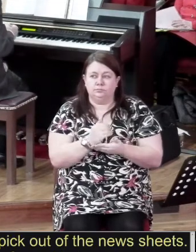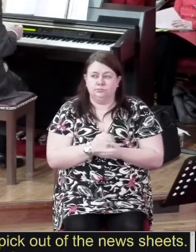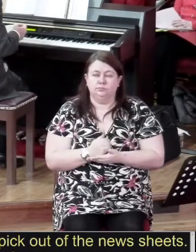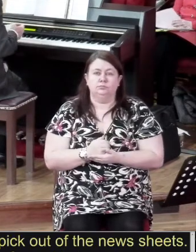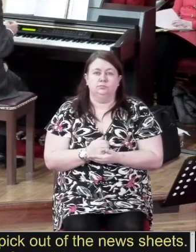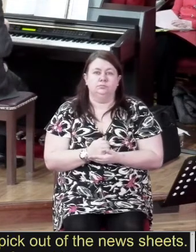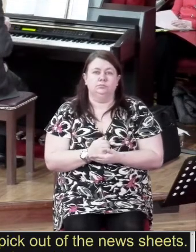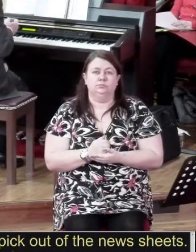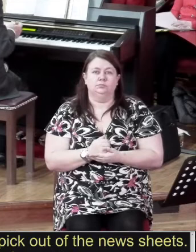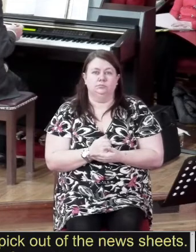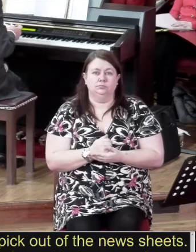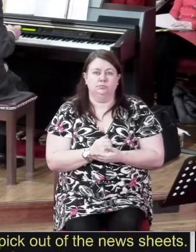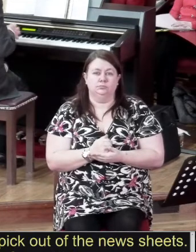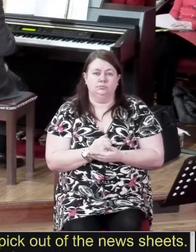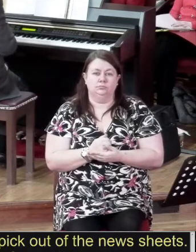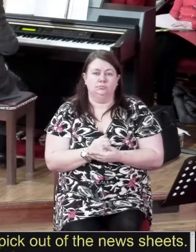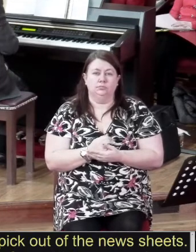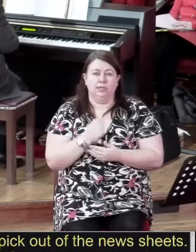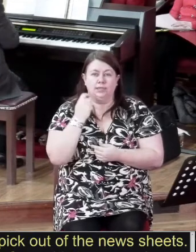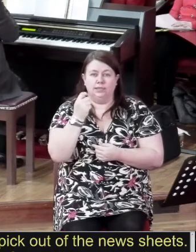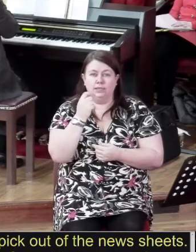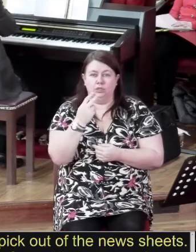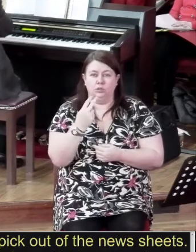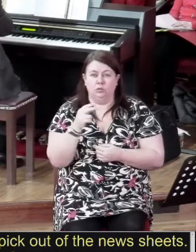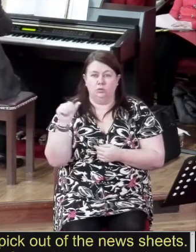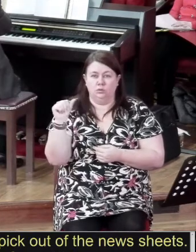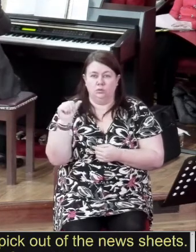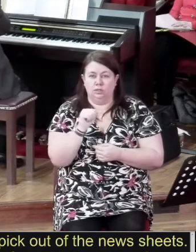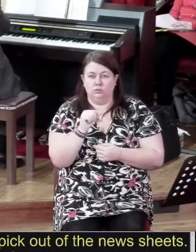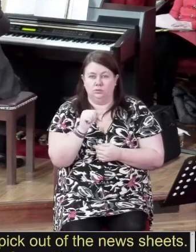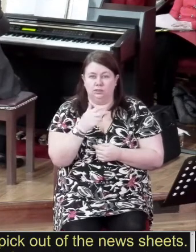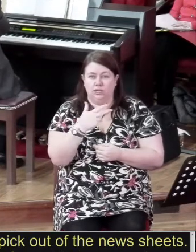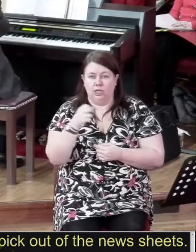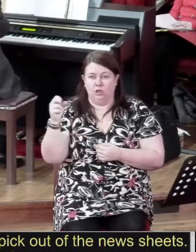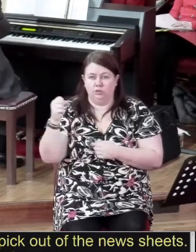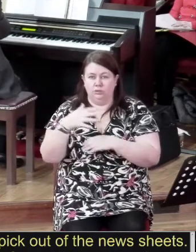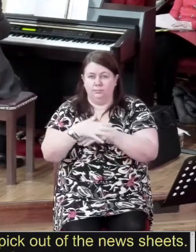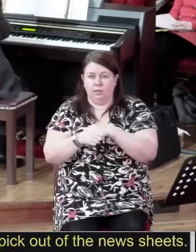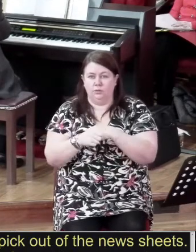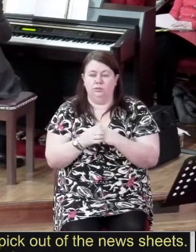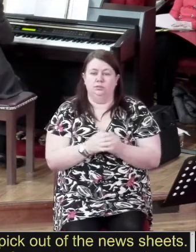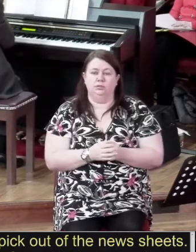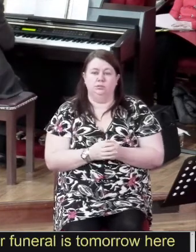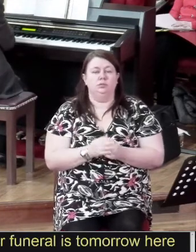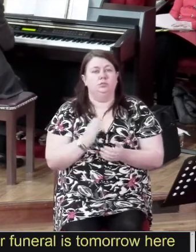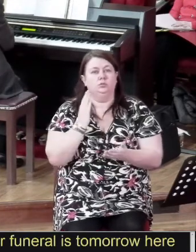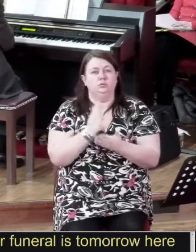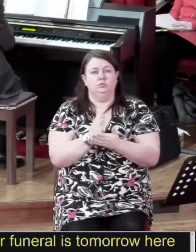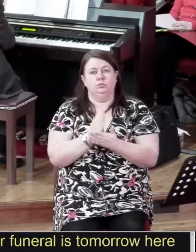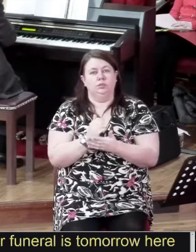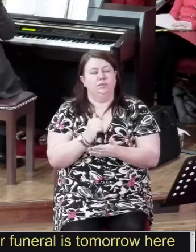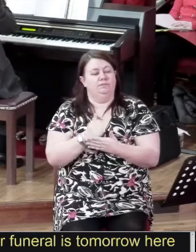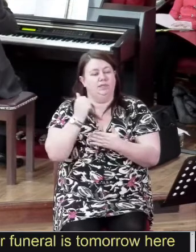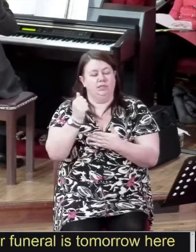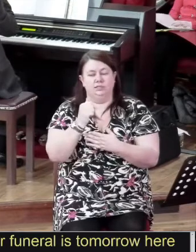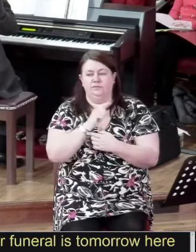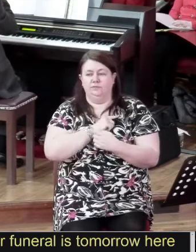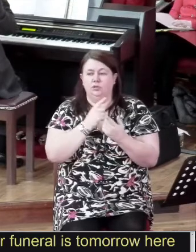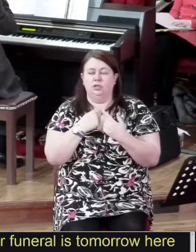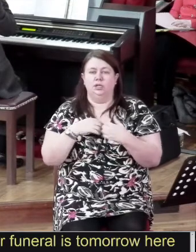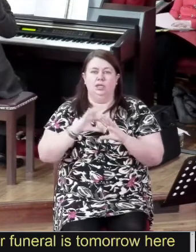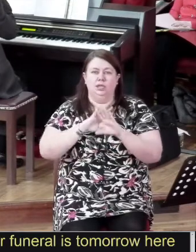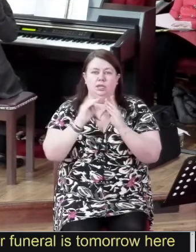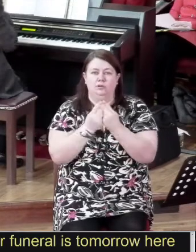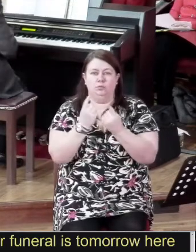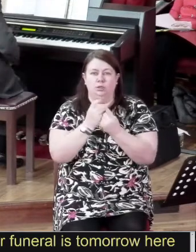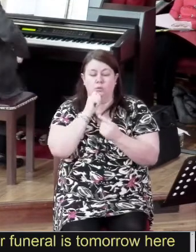there. Getting on for £2,800 there, and there's some other sums as well. So a tremendous effort all round from those that